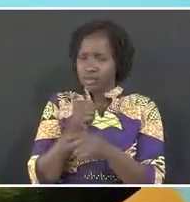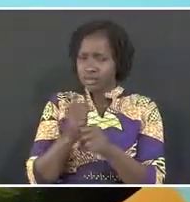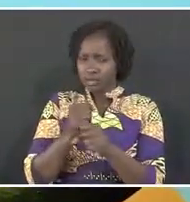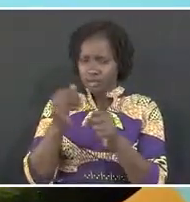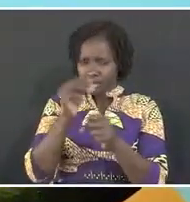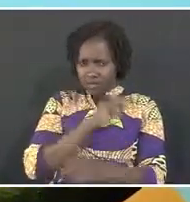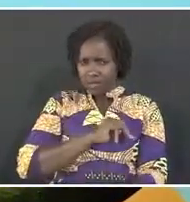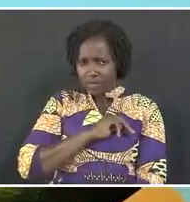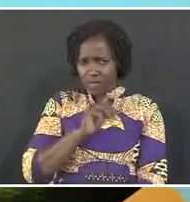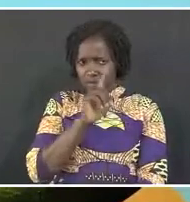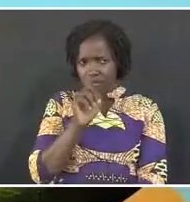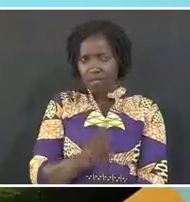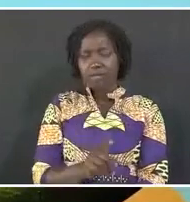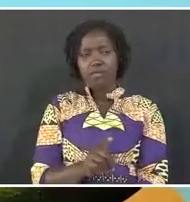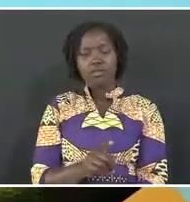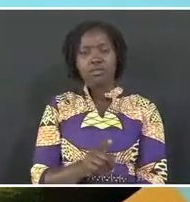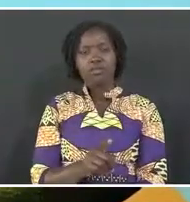mission?